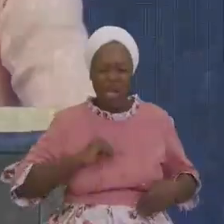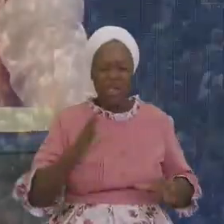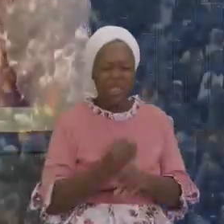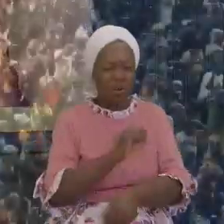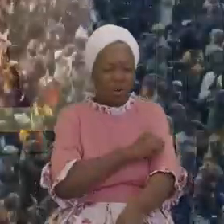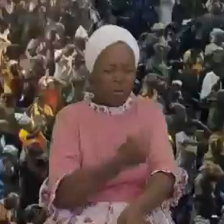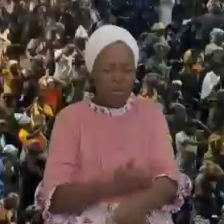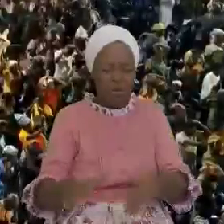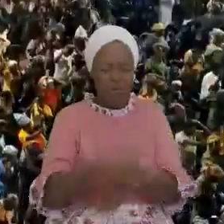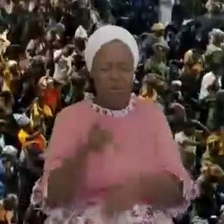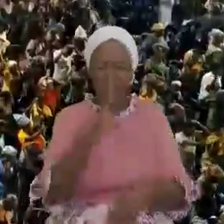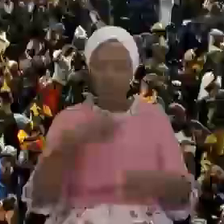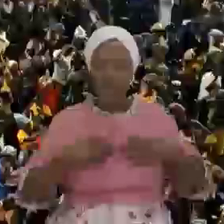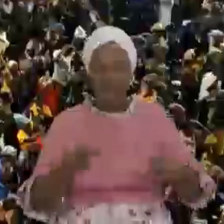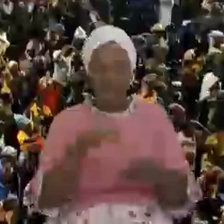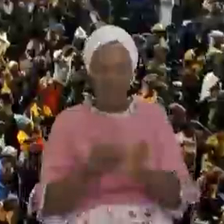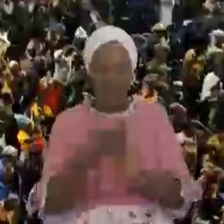name.